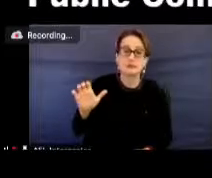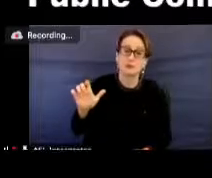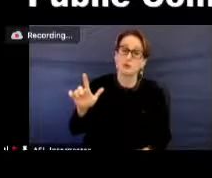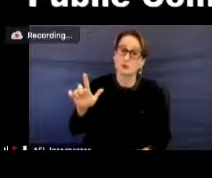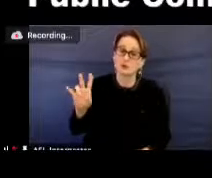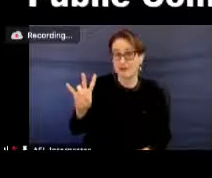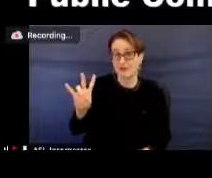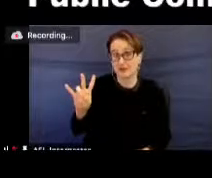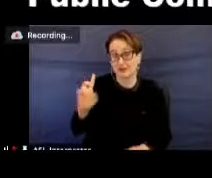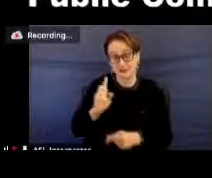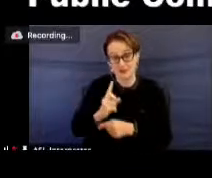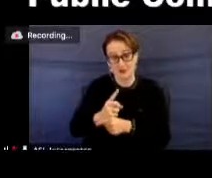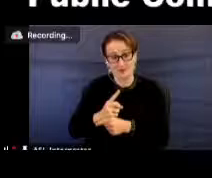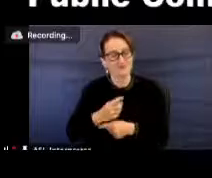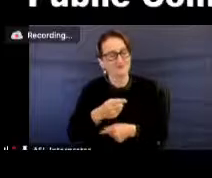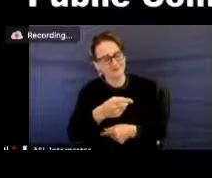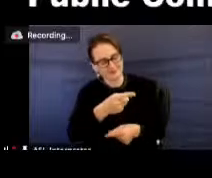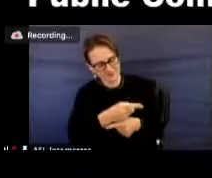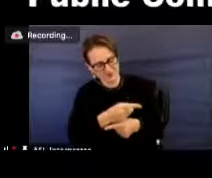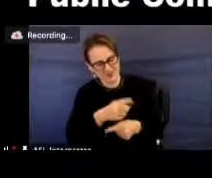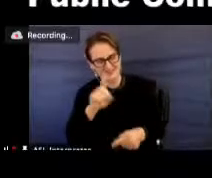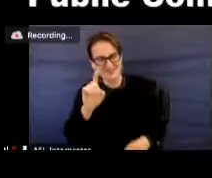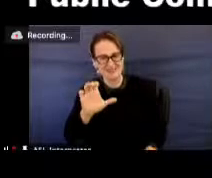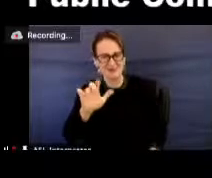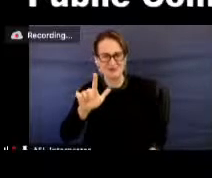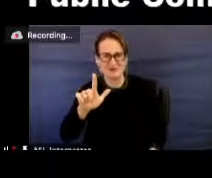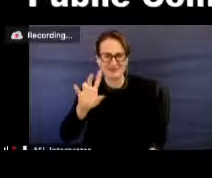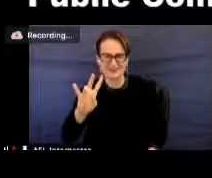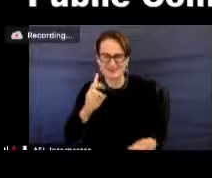right? Oh, that's right, December 27th. Thank you.